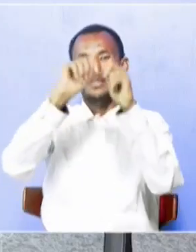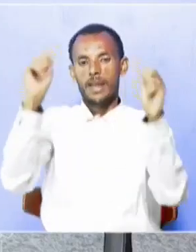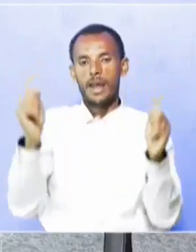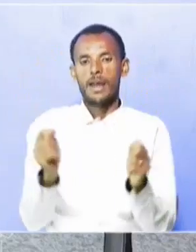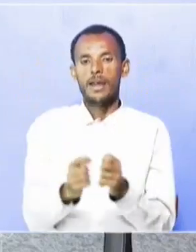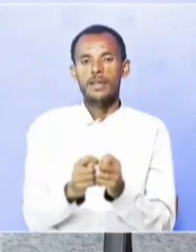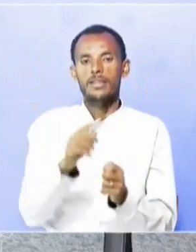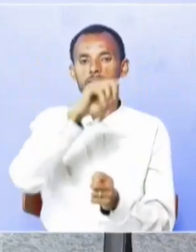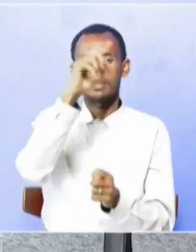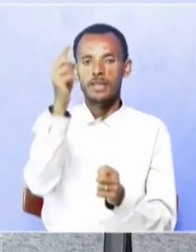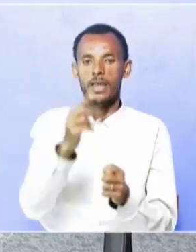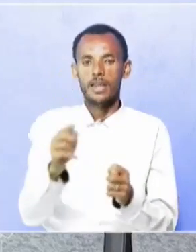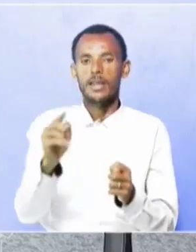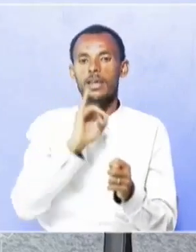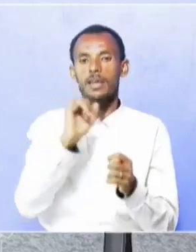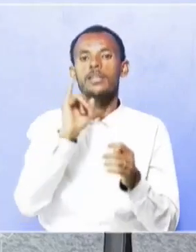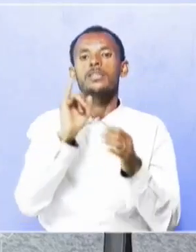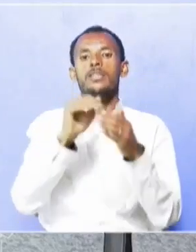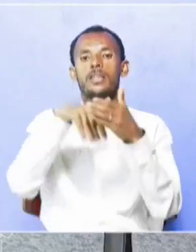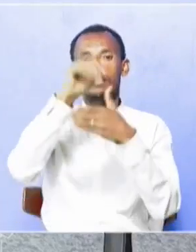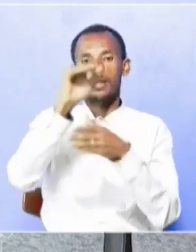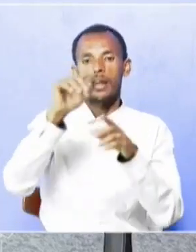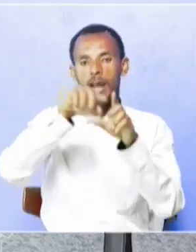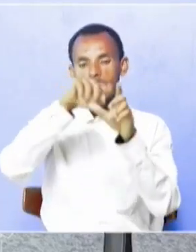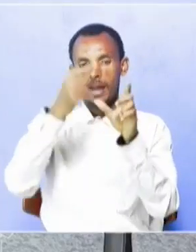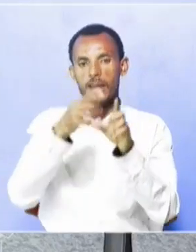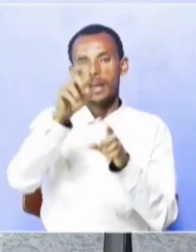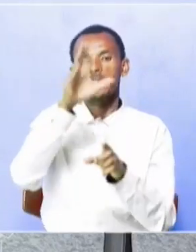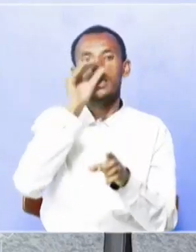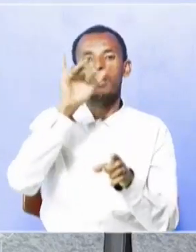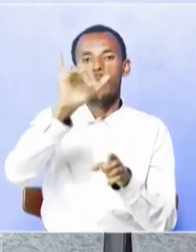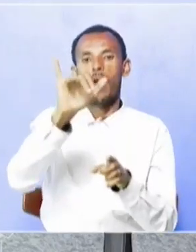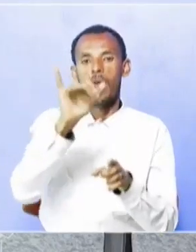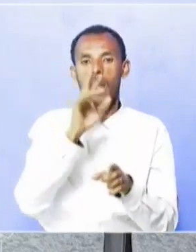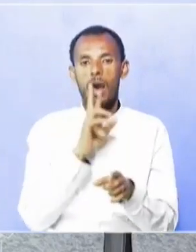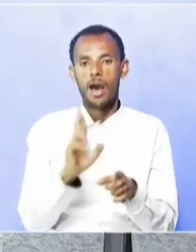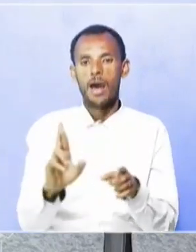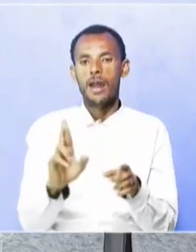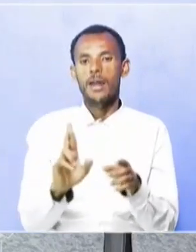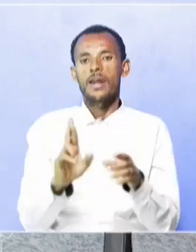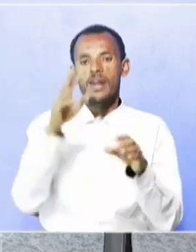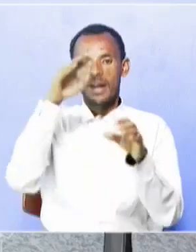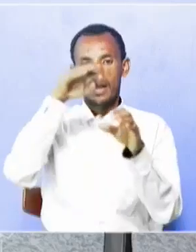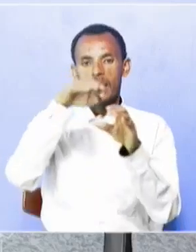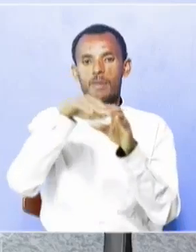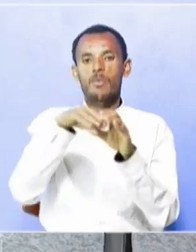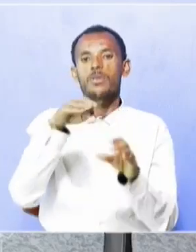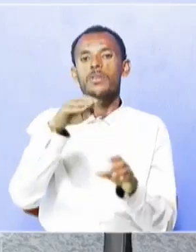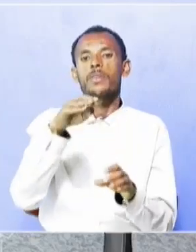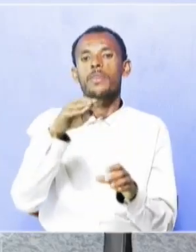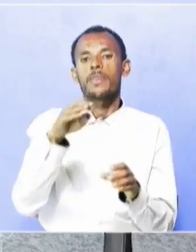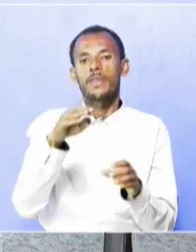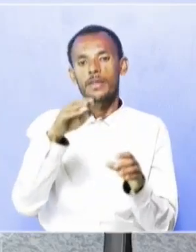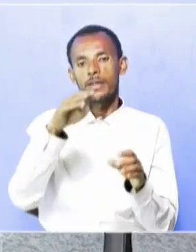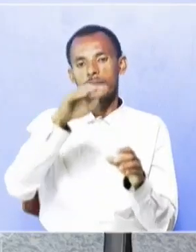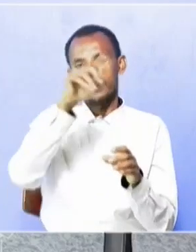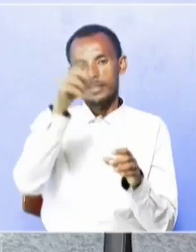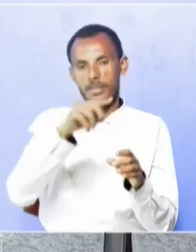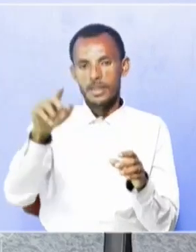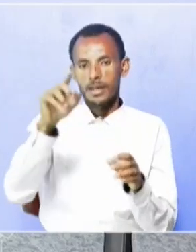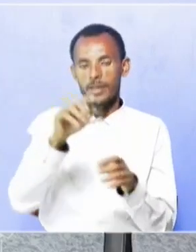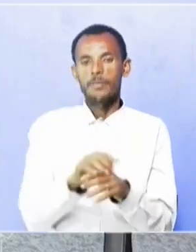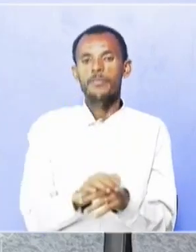Z is the exterior angle, X and Y are remote interior angles to Z,